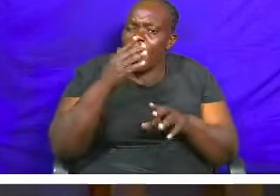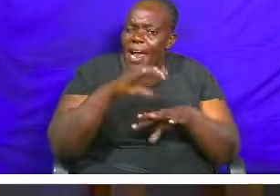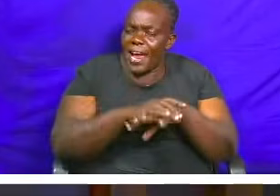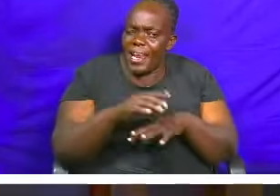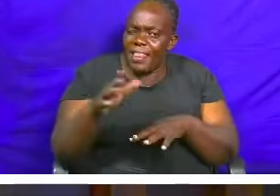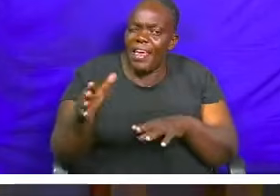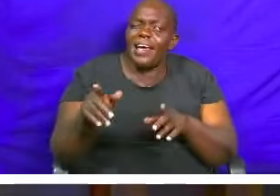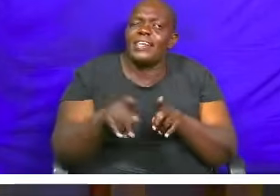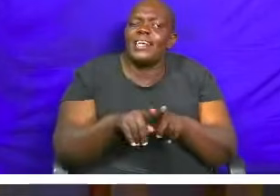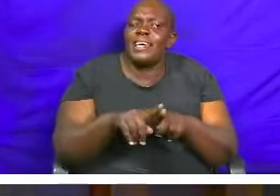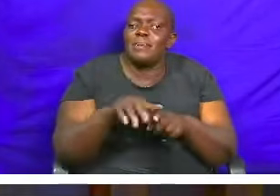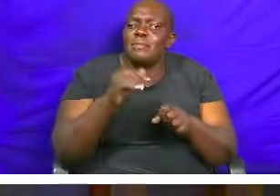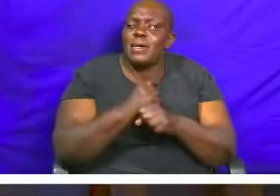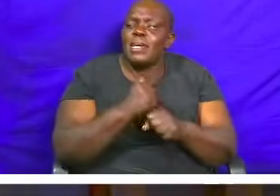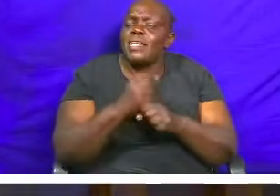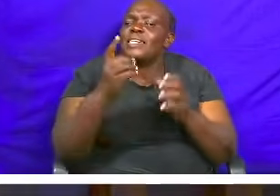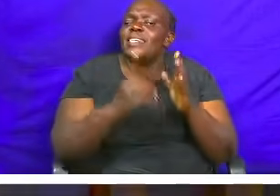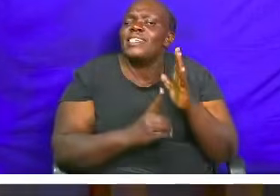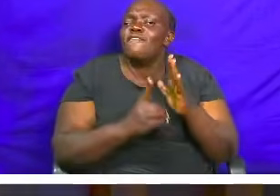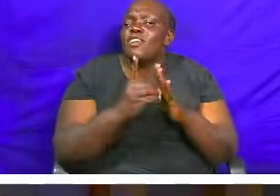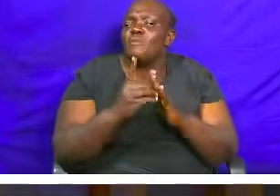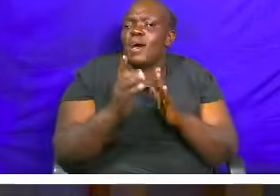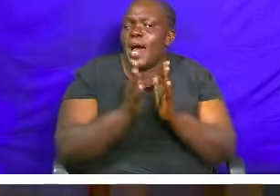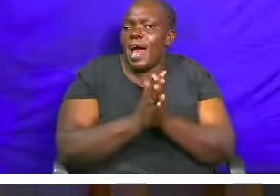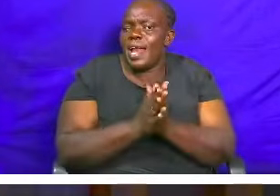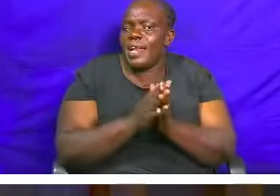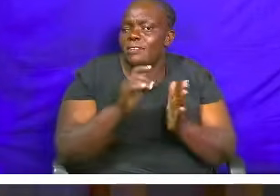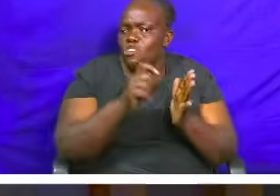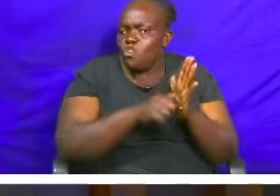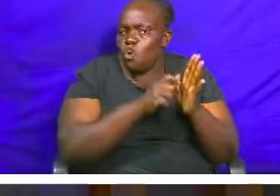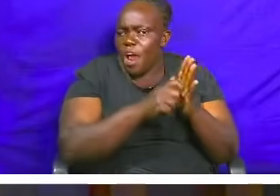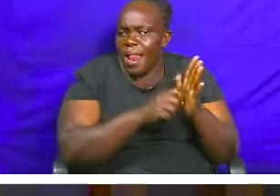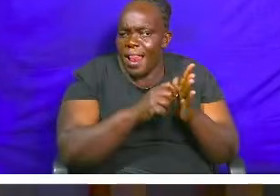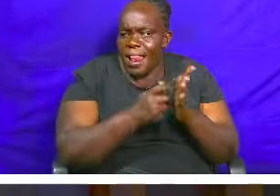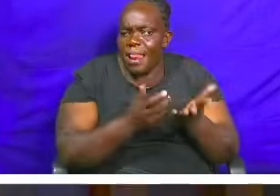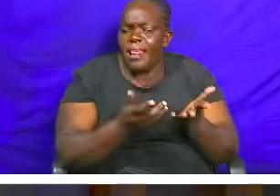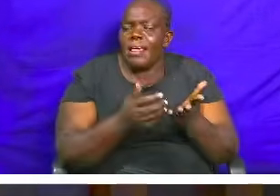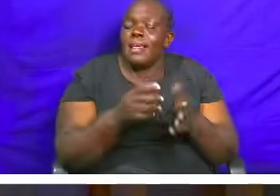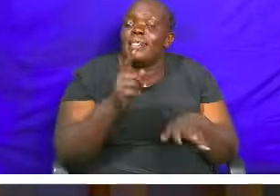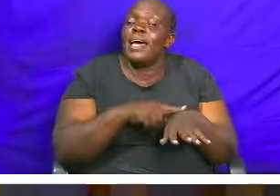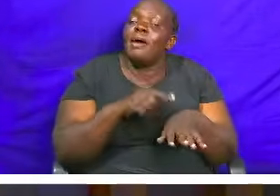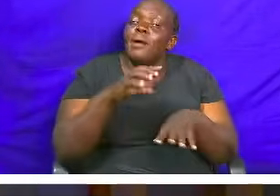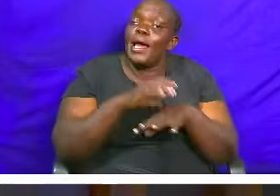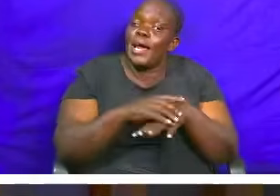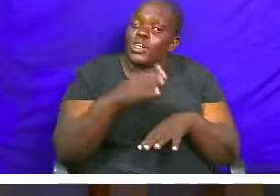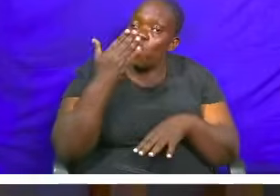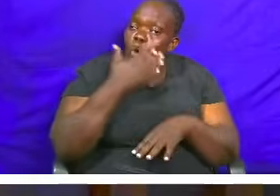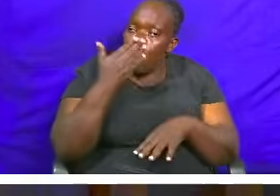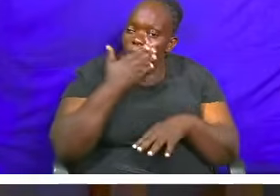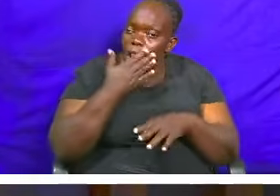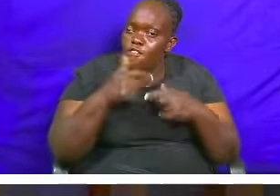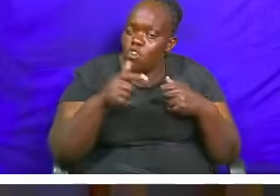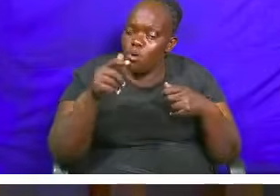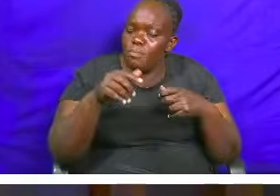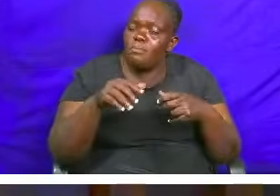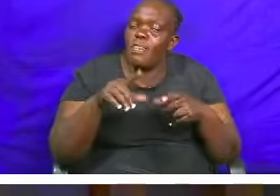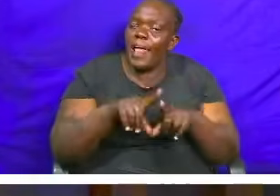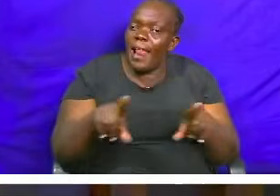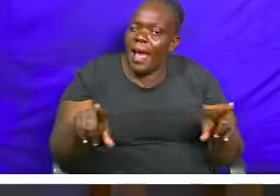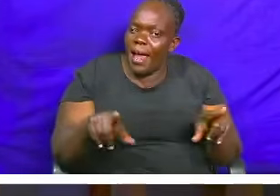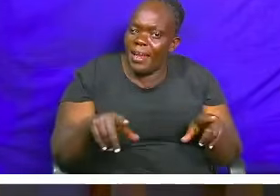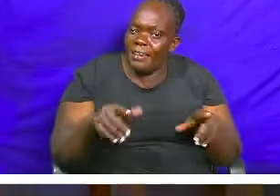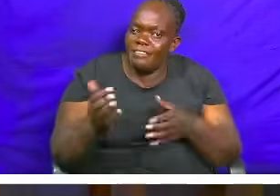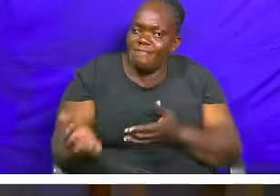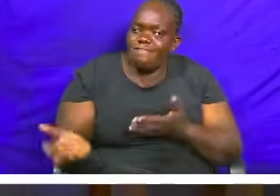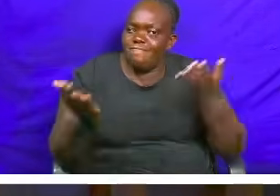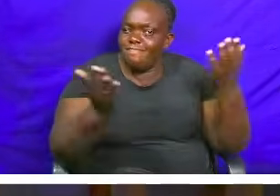exploration, yes, then development, and production of the oil. Okay. Then once you get the oil out of the ground, then you transport that crude